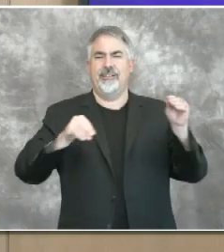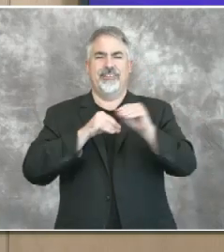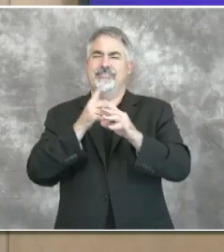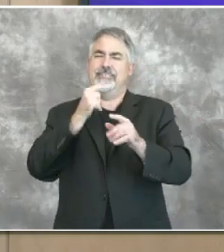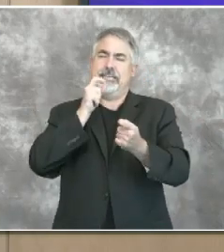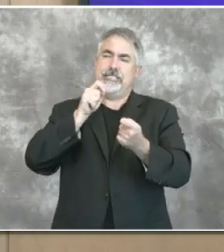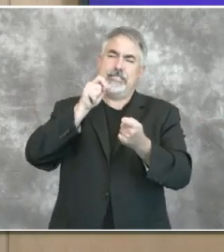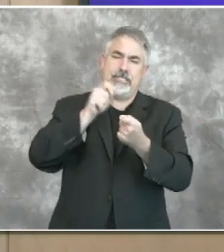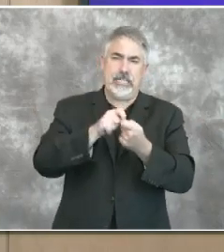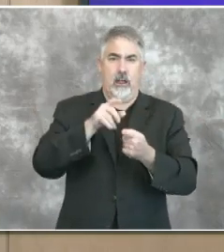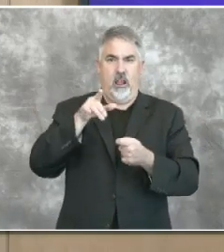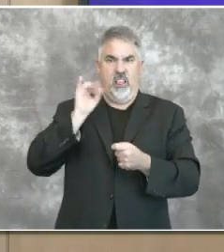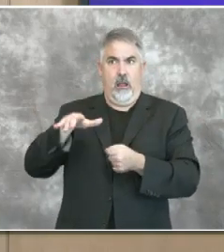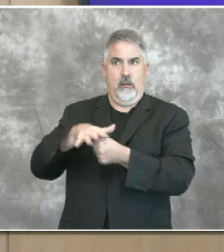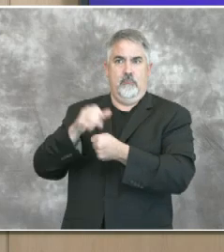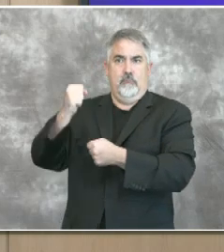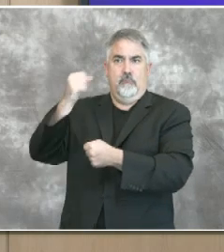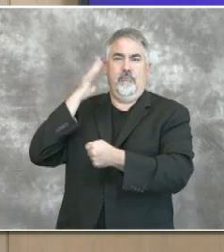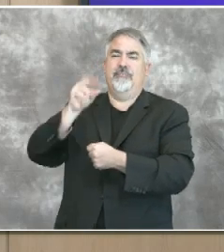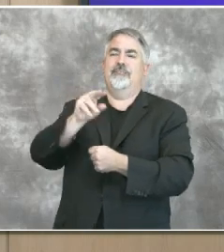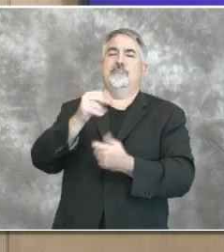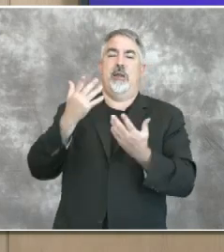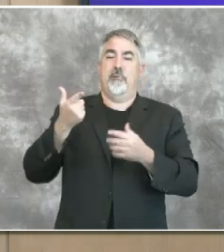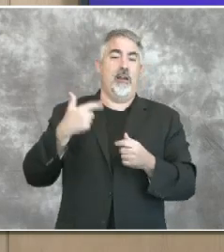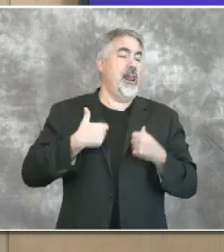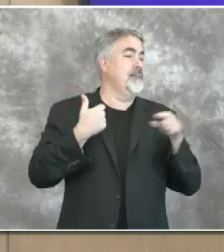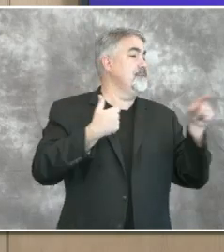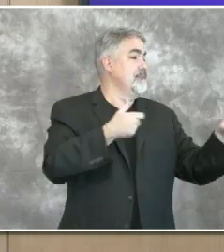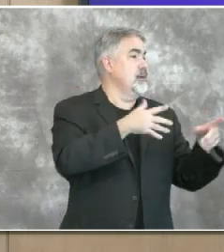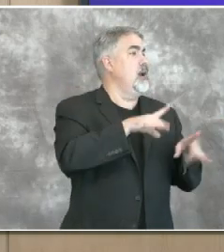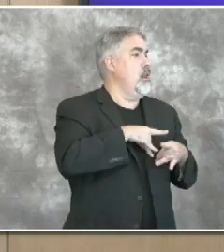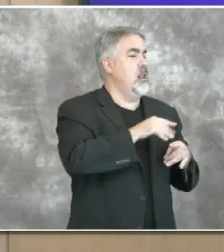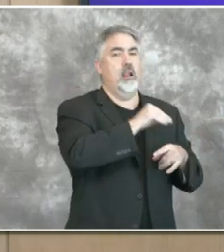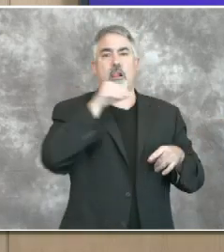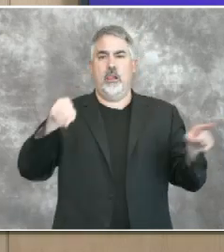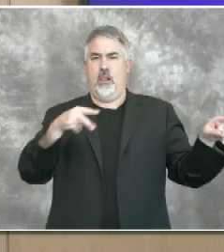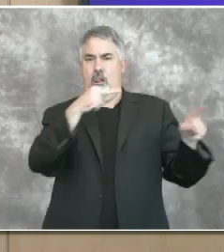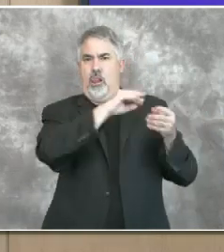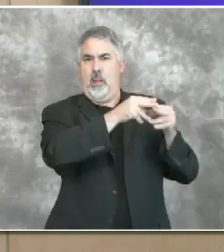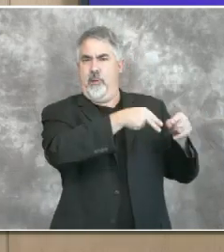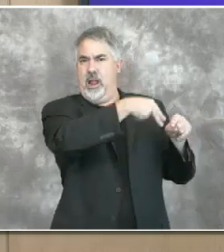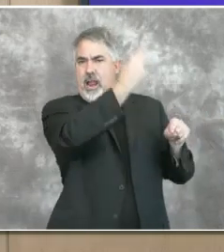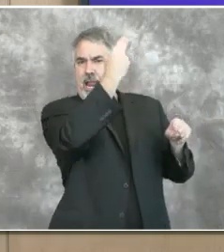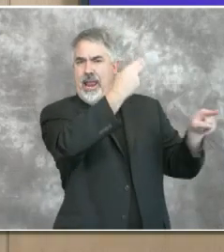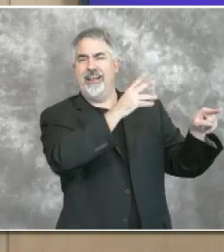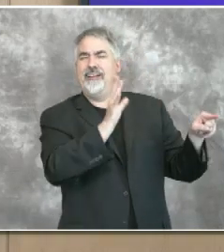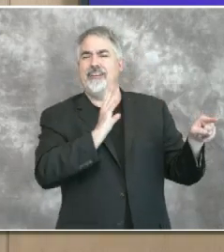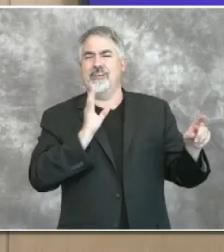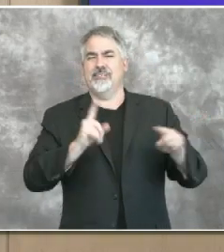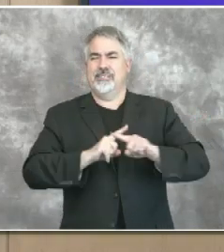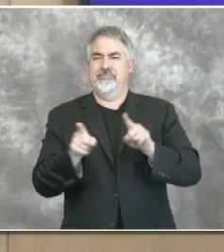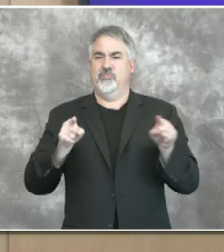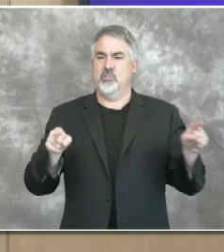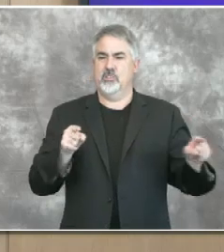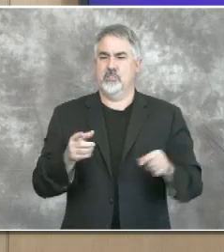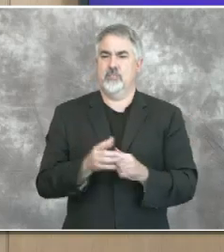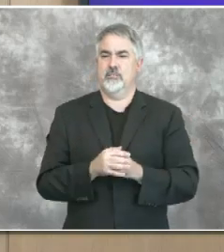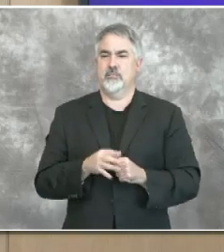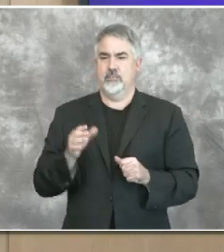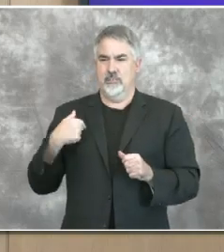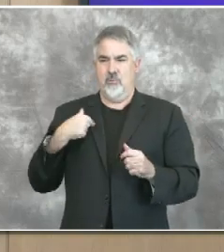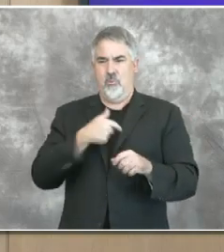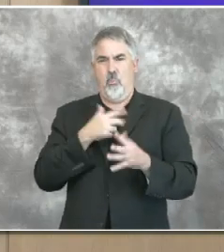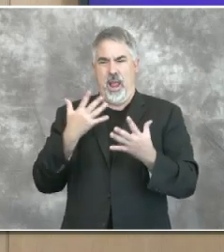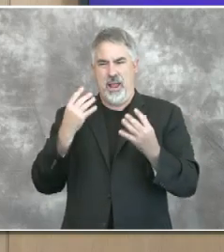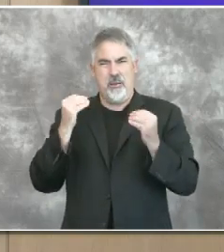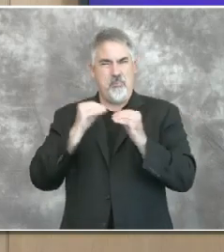just want to point out that San Diego County, although we continue to want more testing and we continue fighting to get more testing, recent reports have indicated we